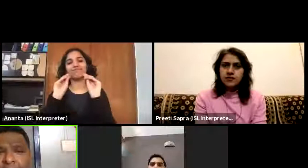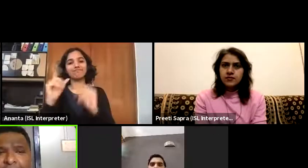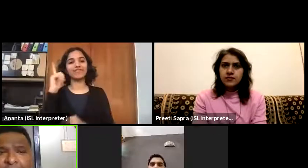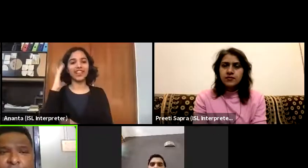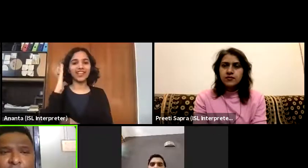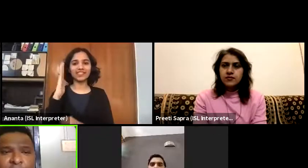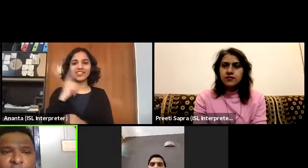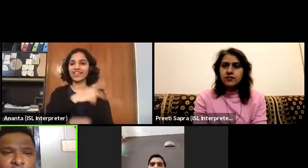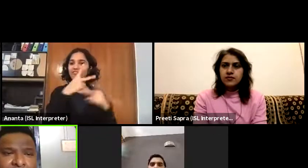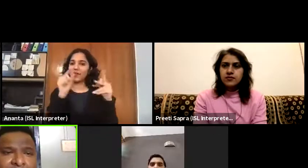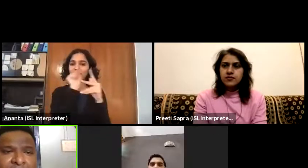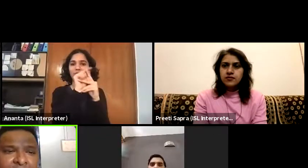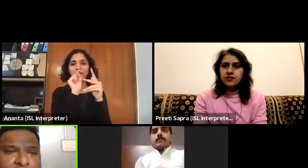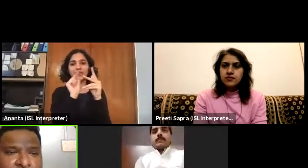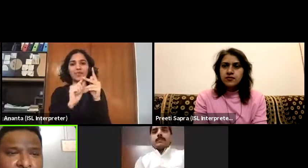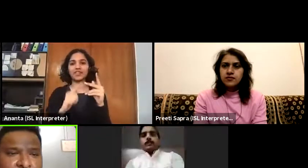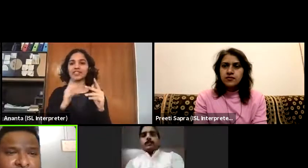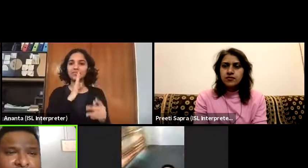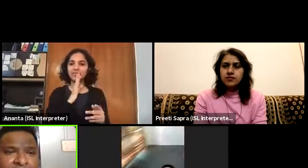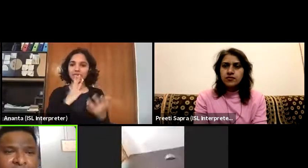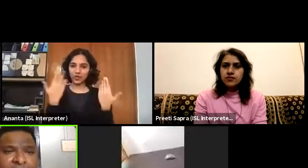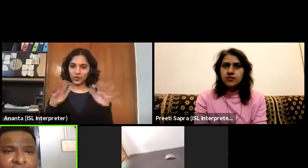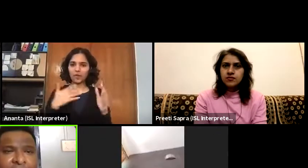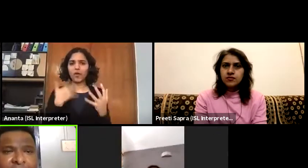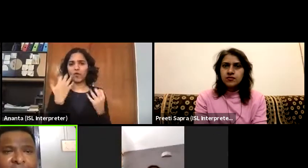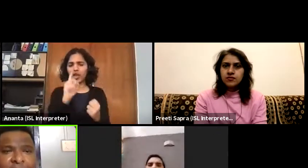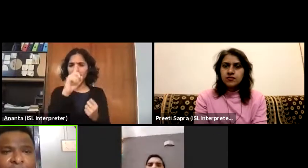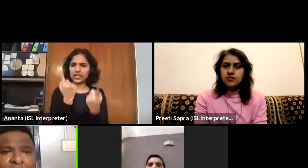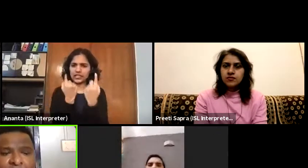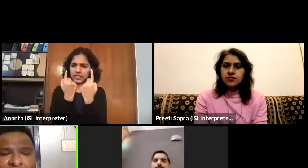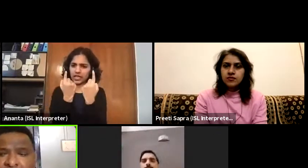on this various important topic. I just wanted to check if